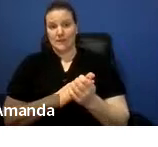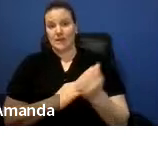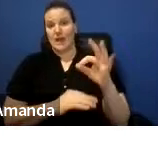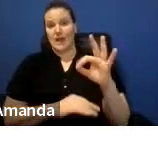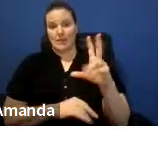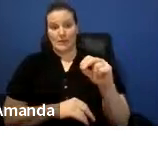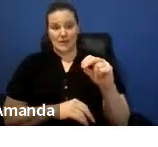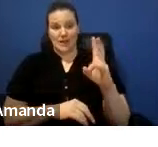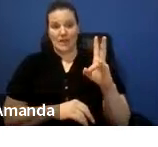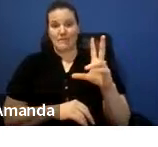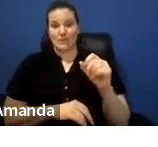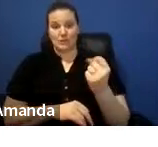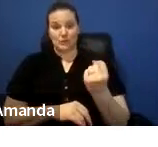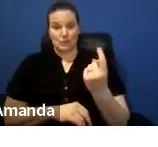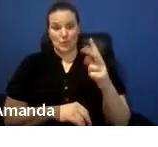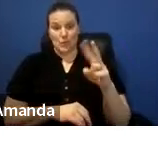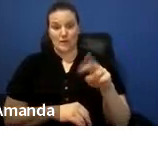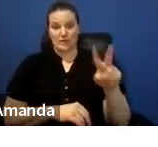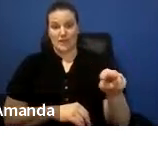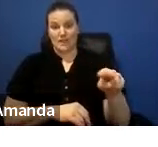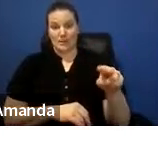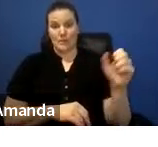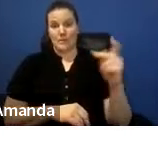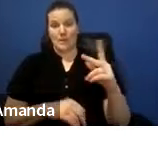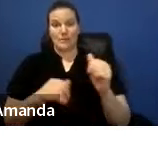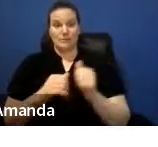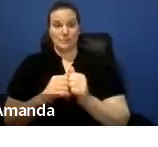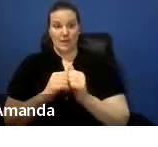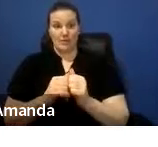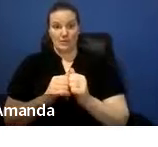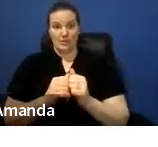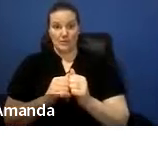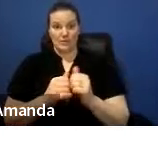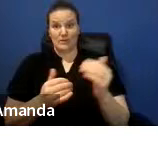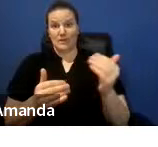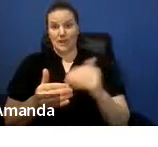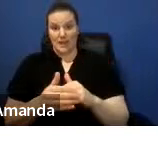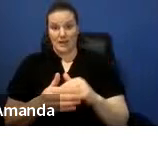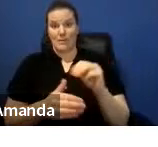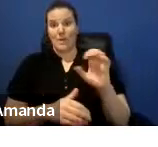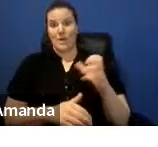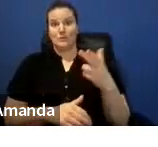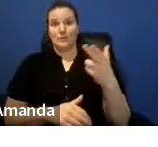on February 22nd. And then we'll be back together again on